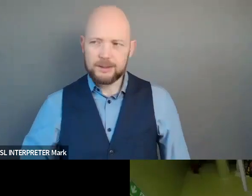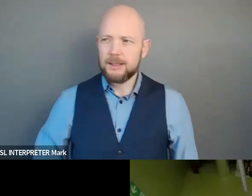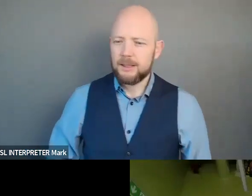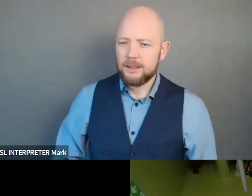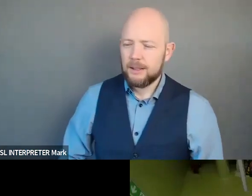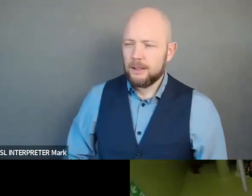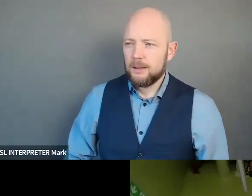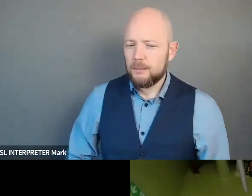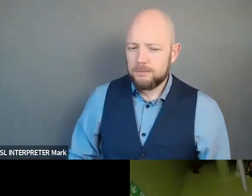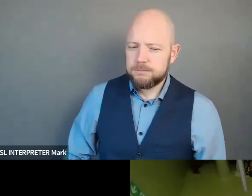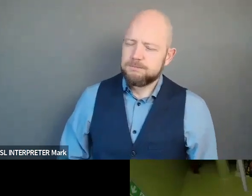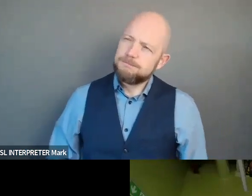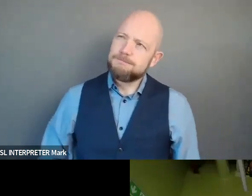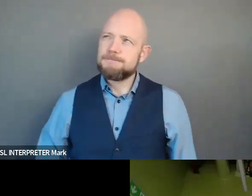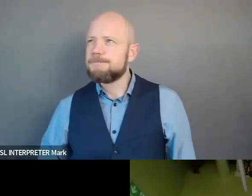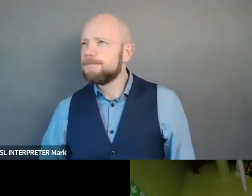So